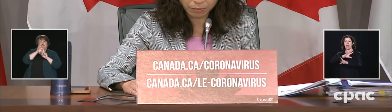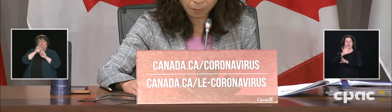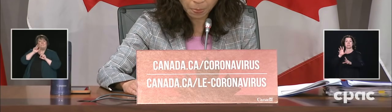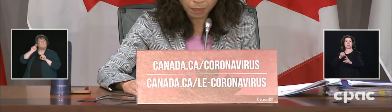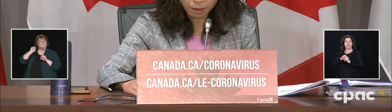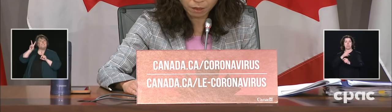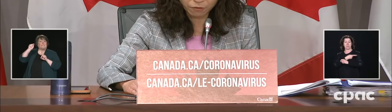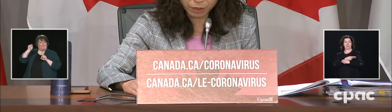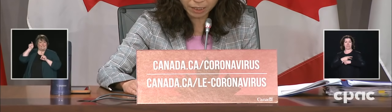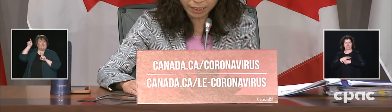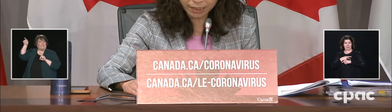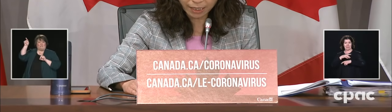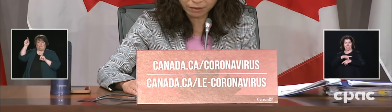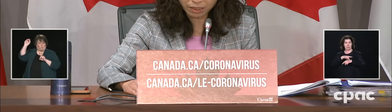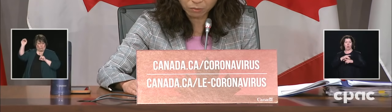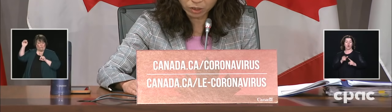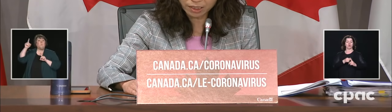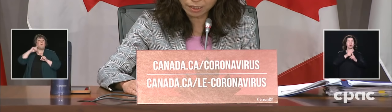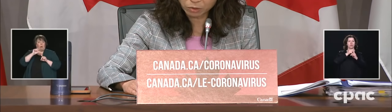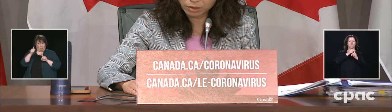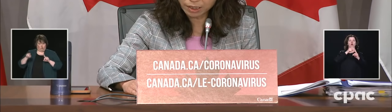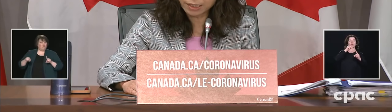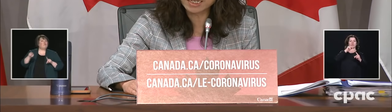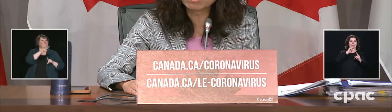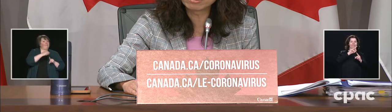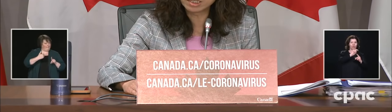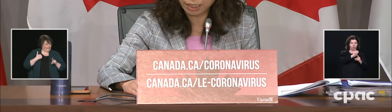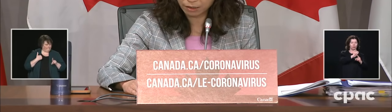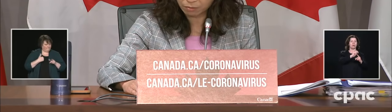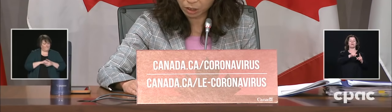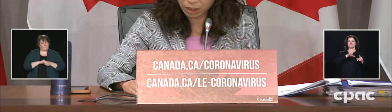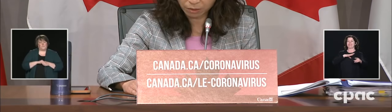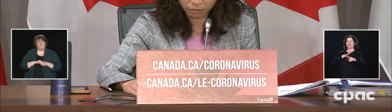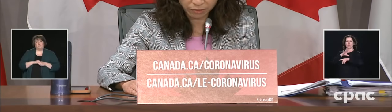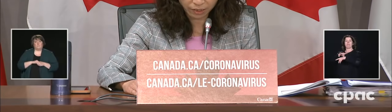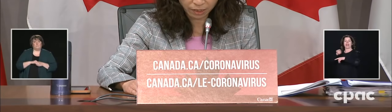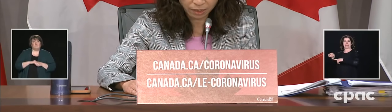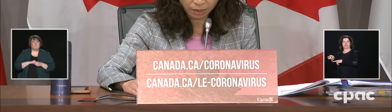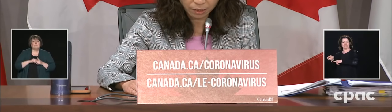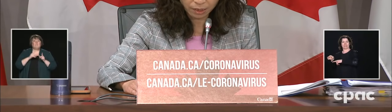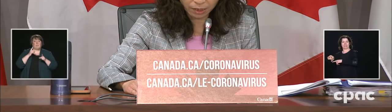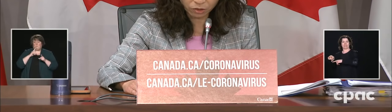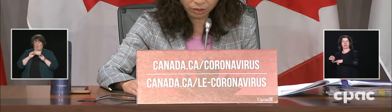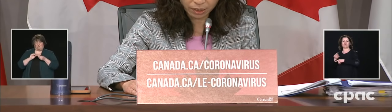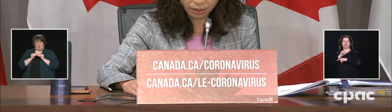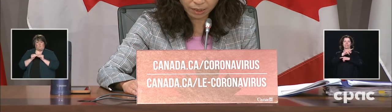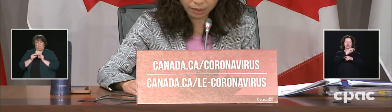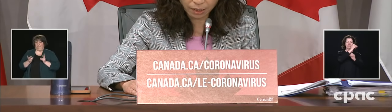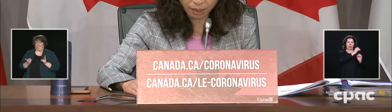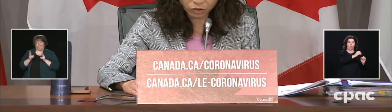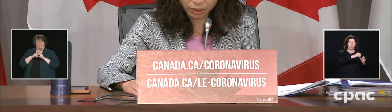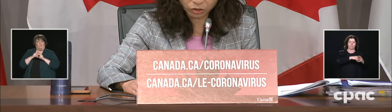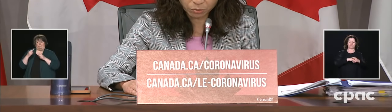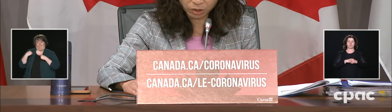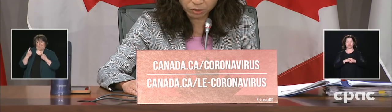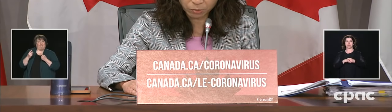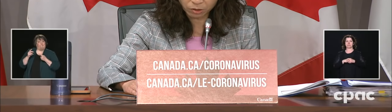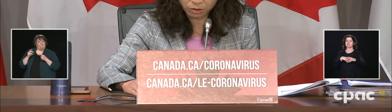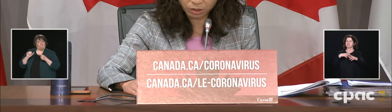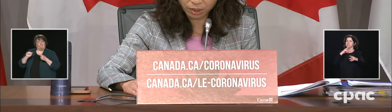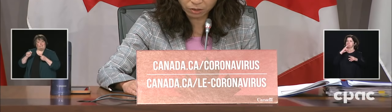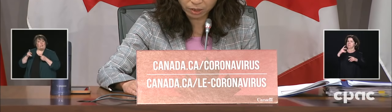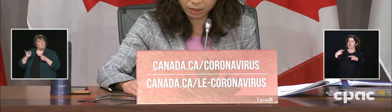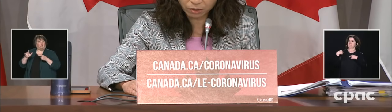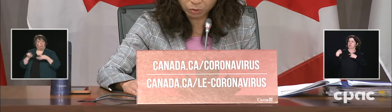cases. Confirmed case counts have more than doubled since April the 9th modeling briefing. This increase is largely